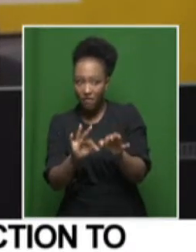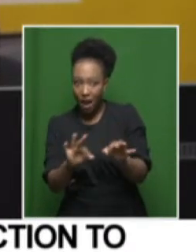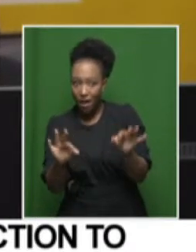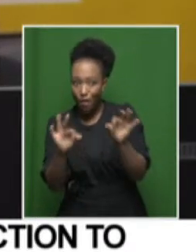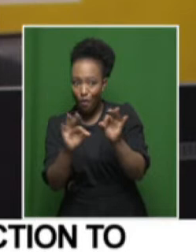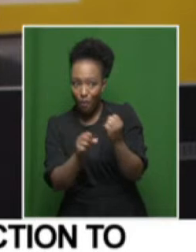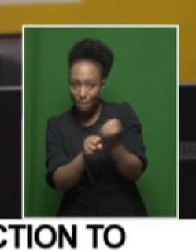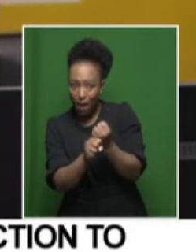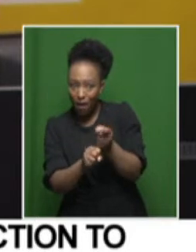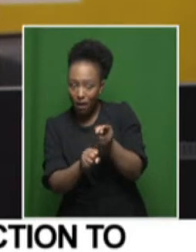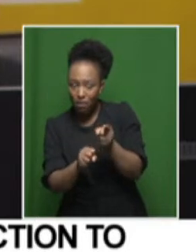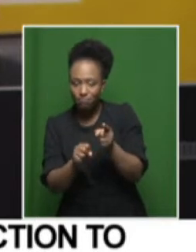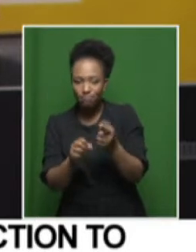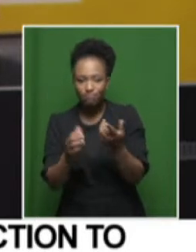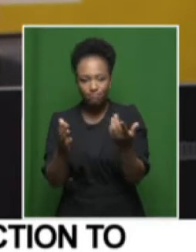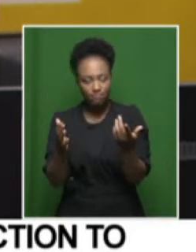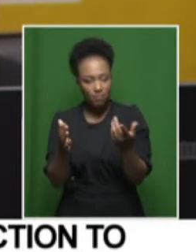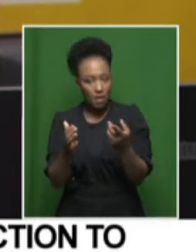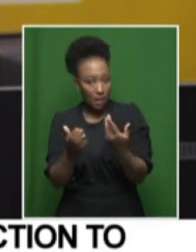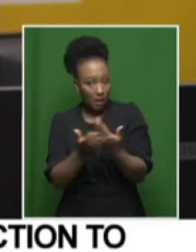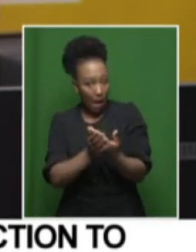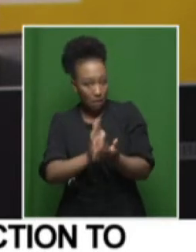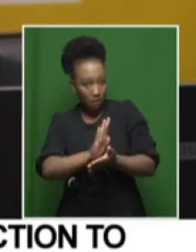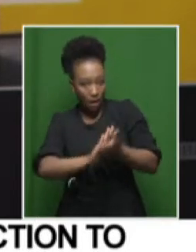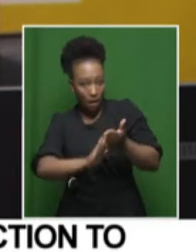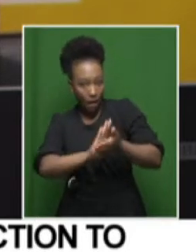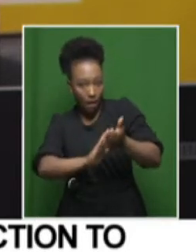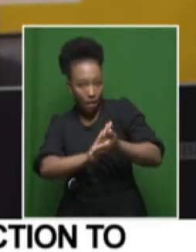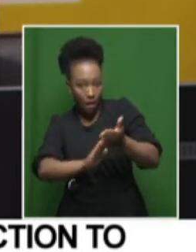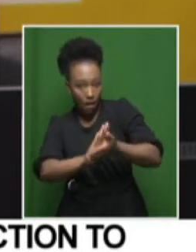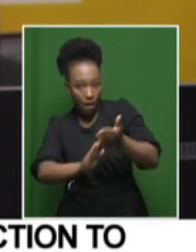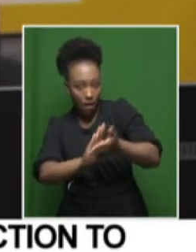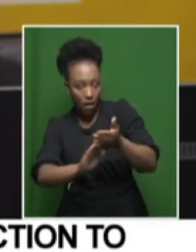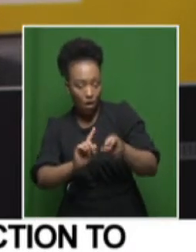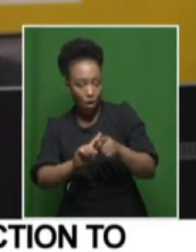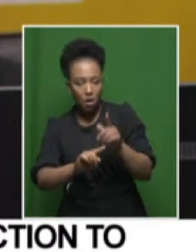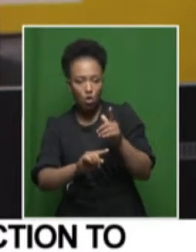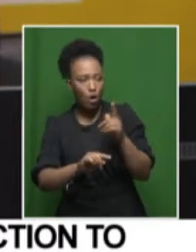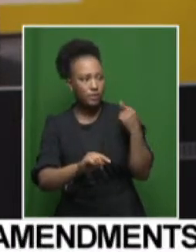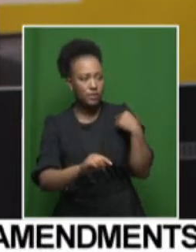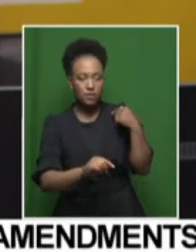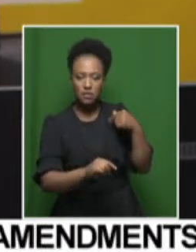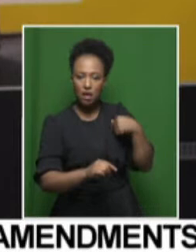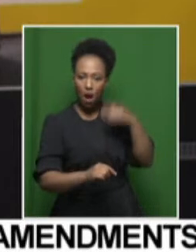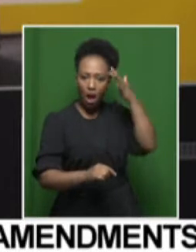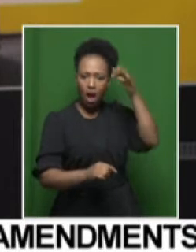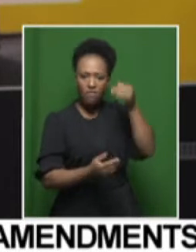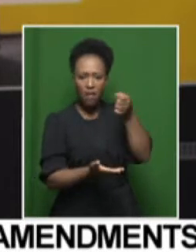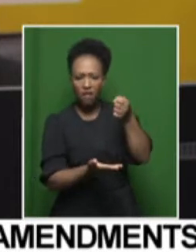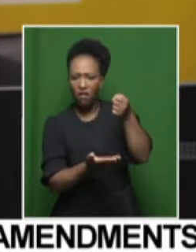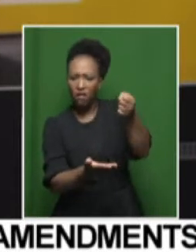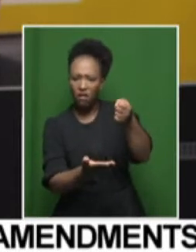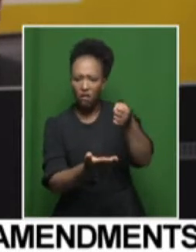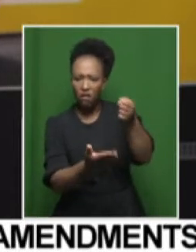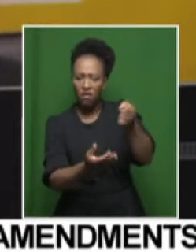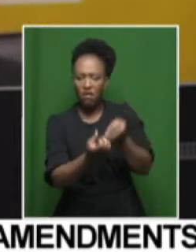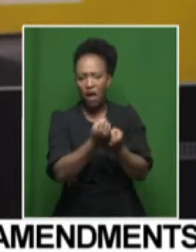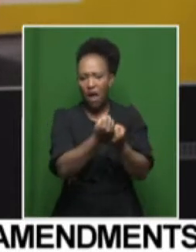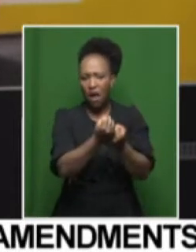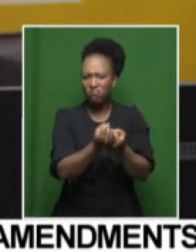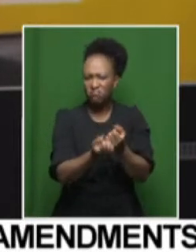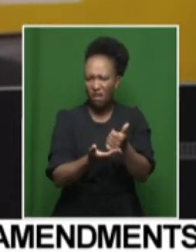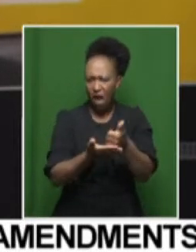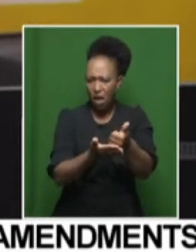can be run as sustainable entities without bailouts from the fiscus. Some